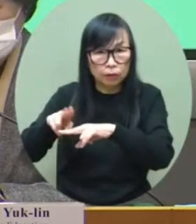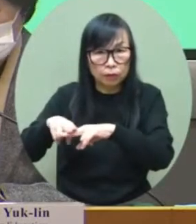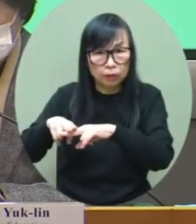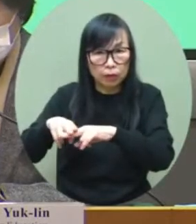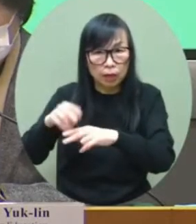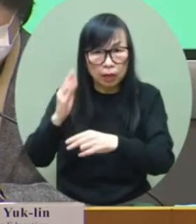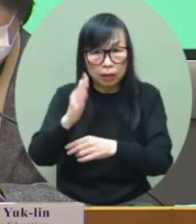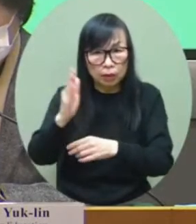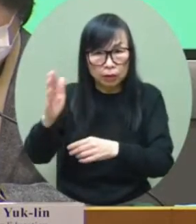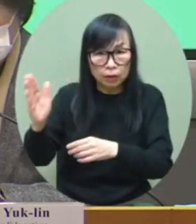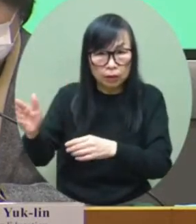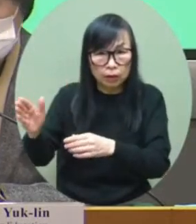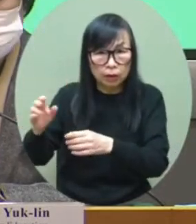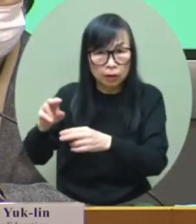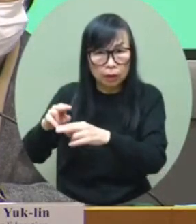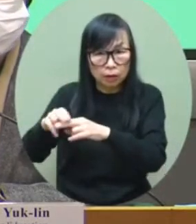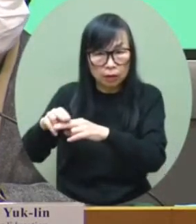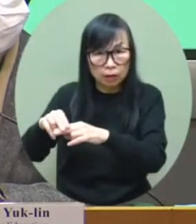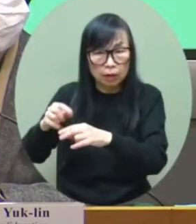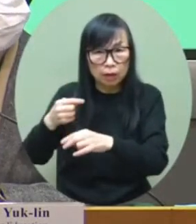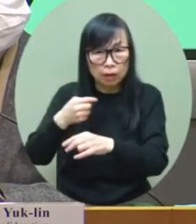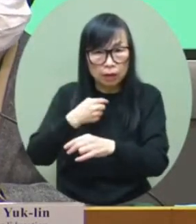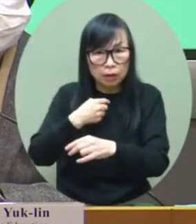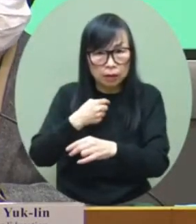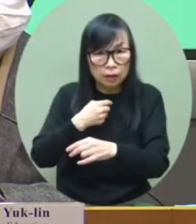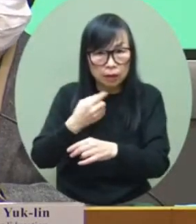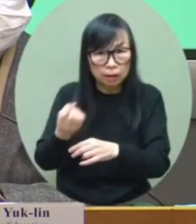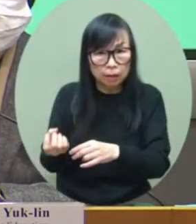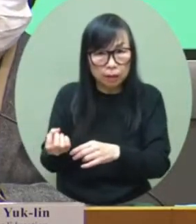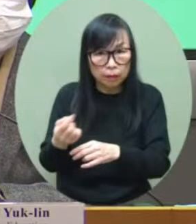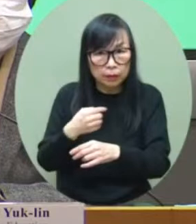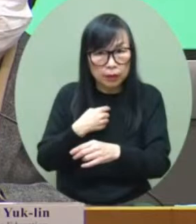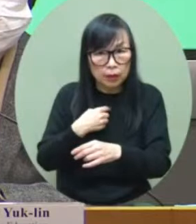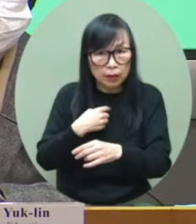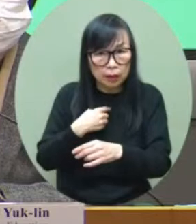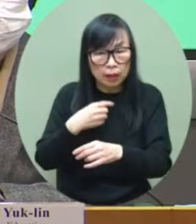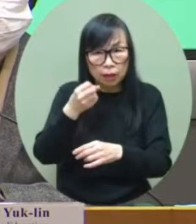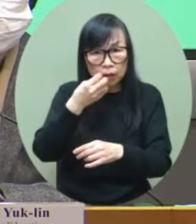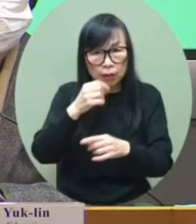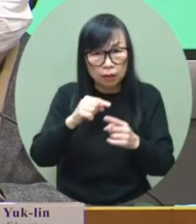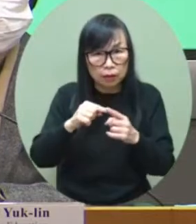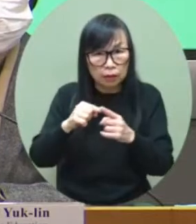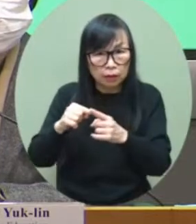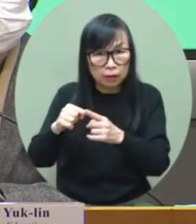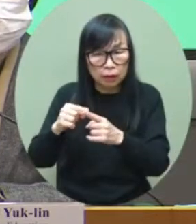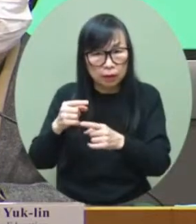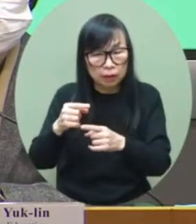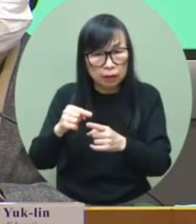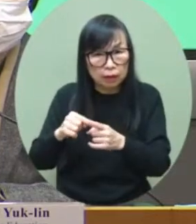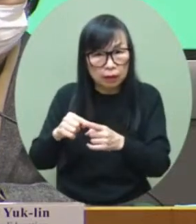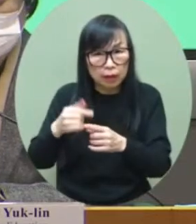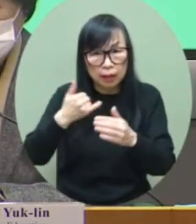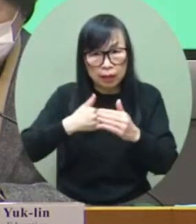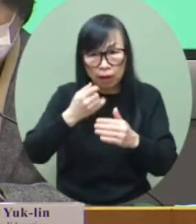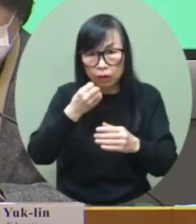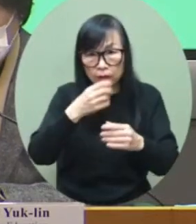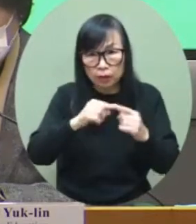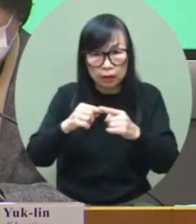Now, for example, people have to travel overseas. Many countries still require